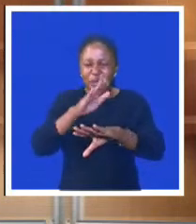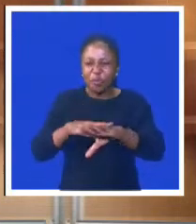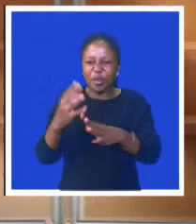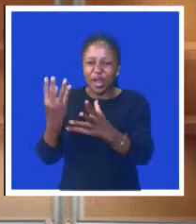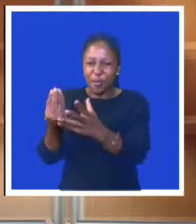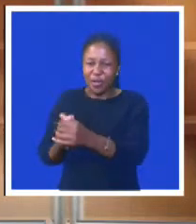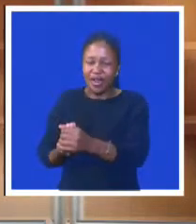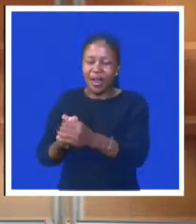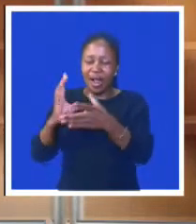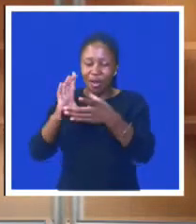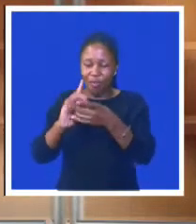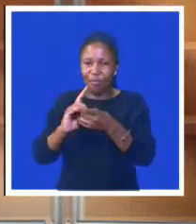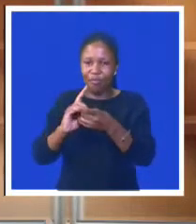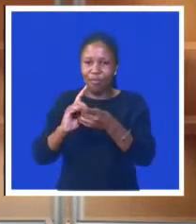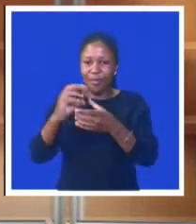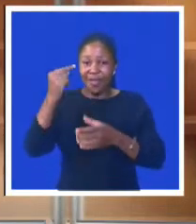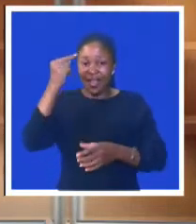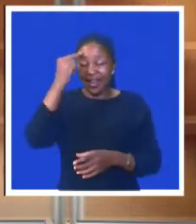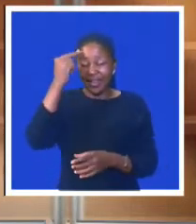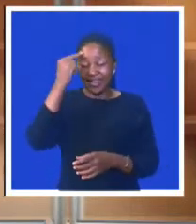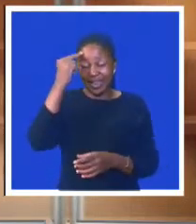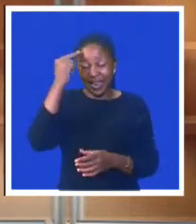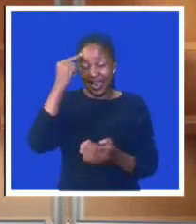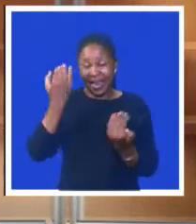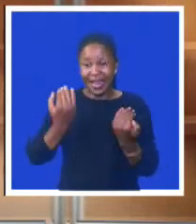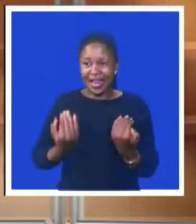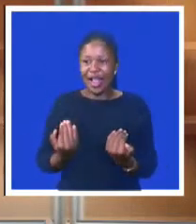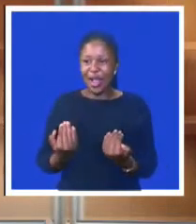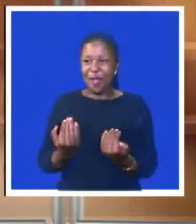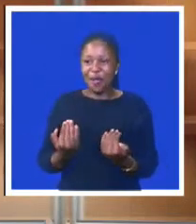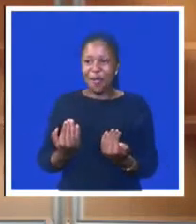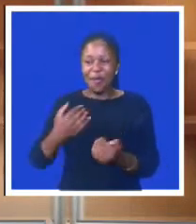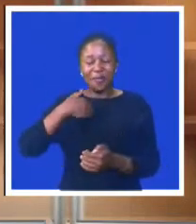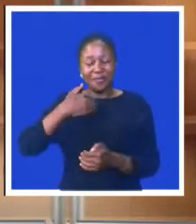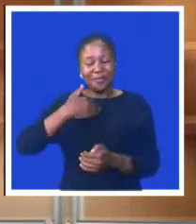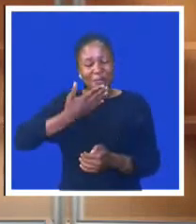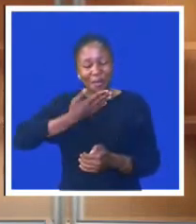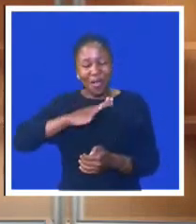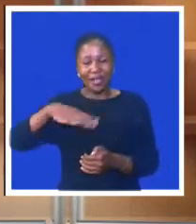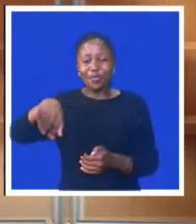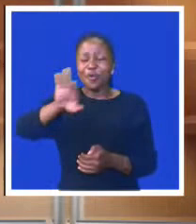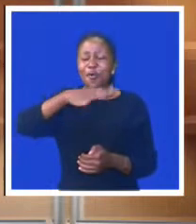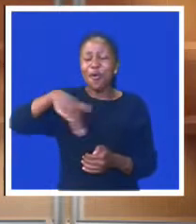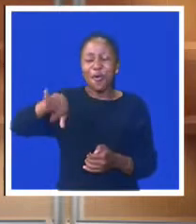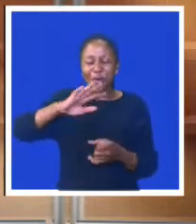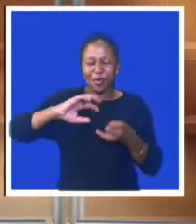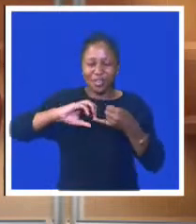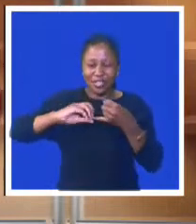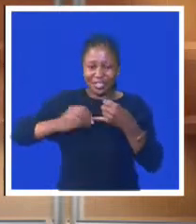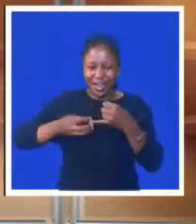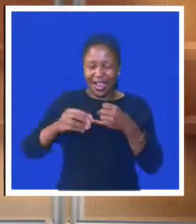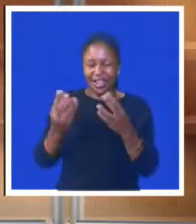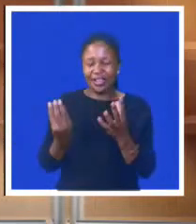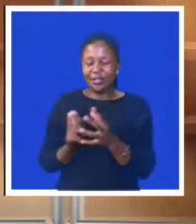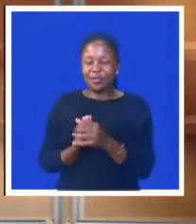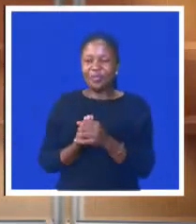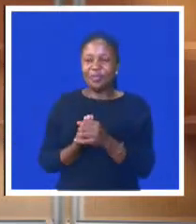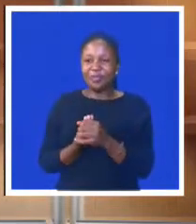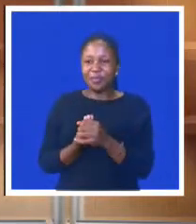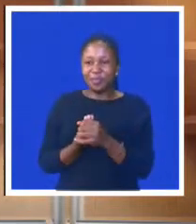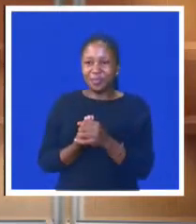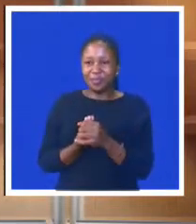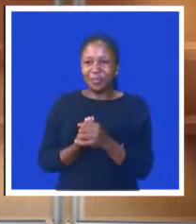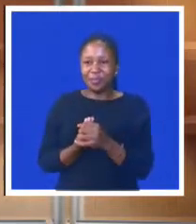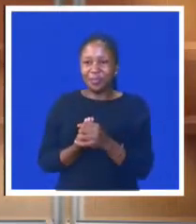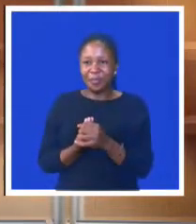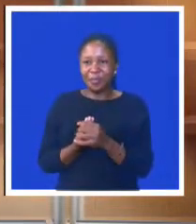understand this. Let us try and construct these sentences so that you can see how probably you